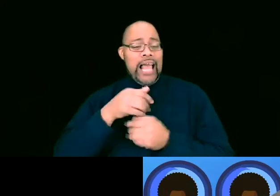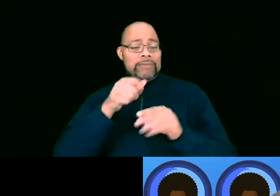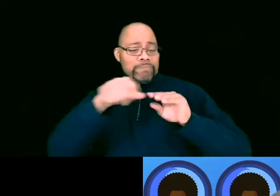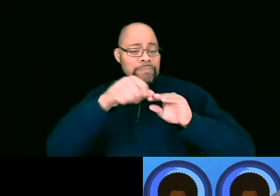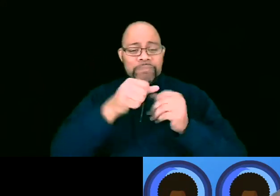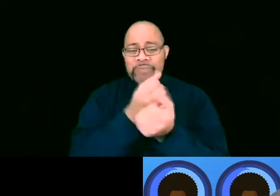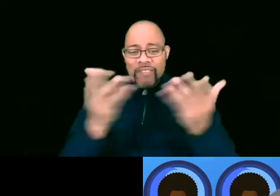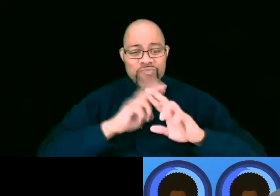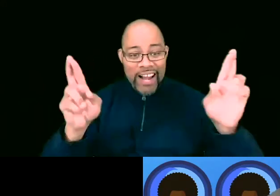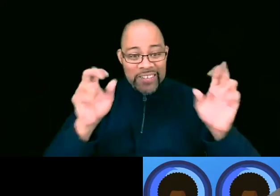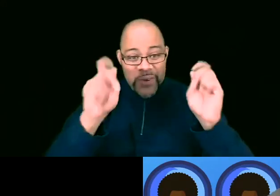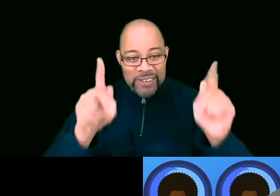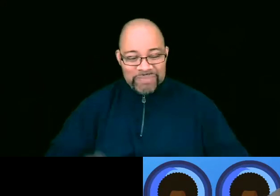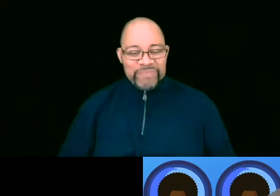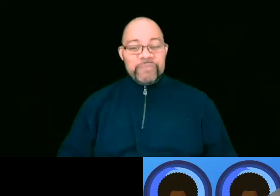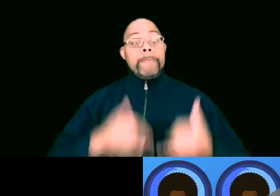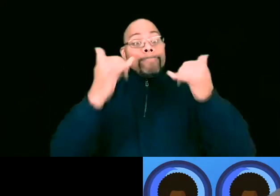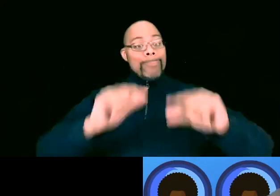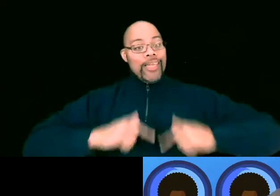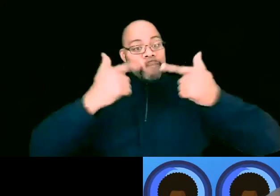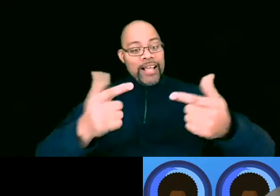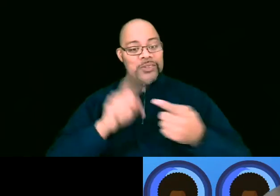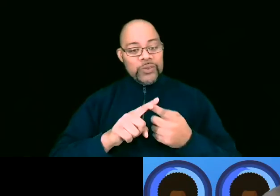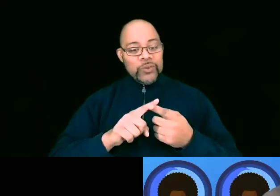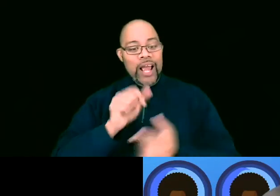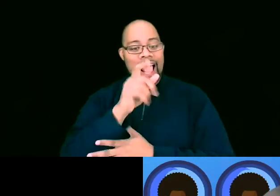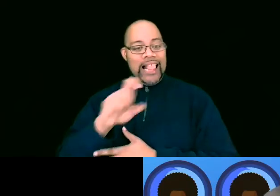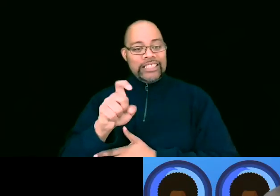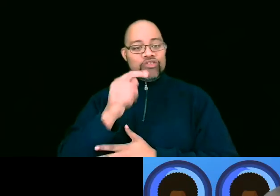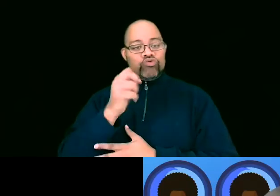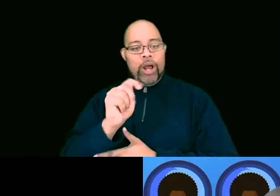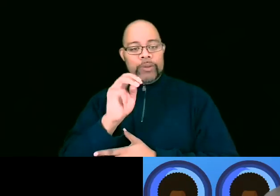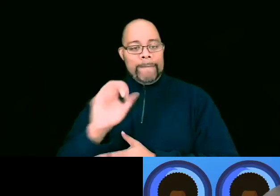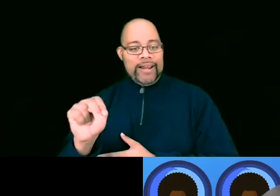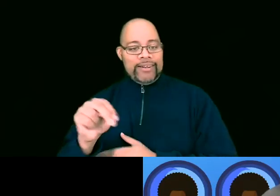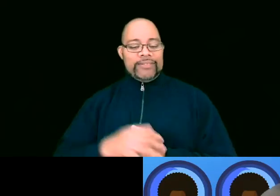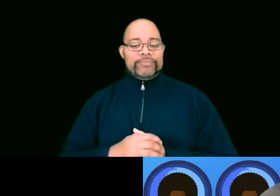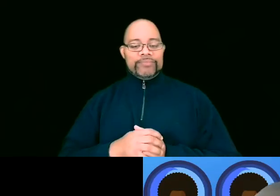together. I'm now going to pass it on to Alex Troutman.